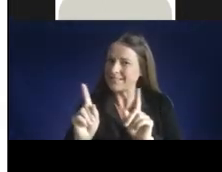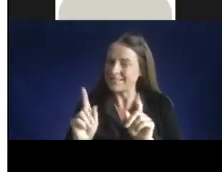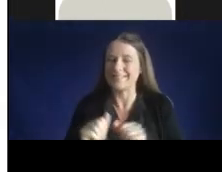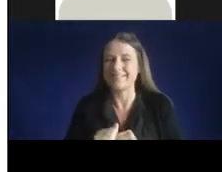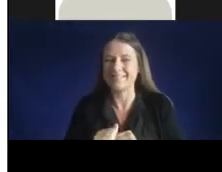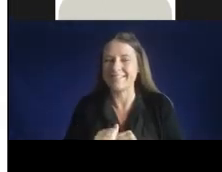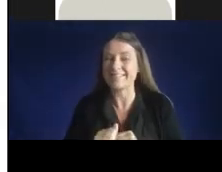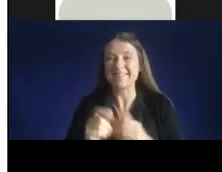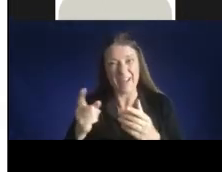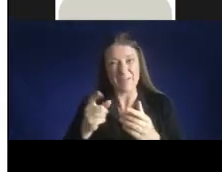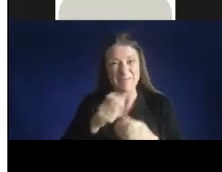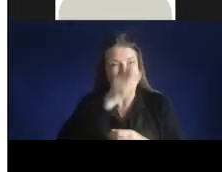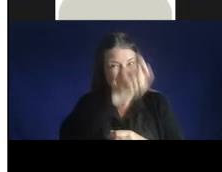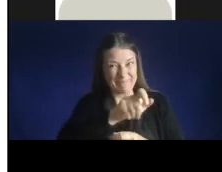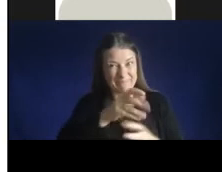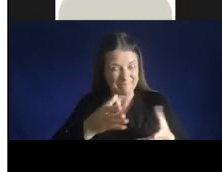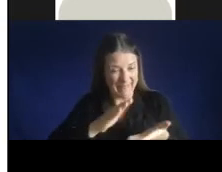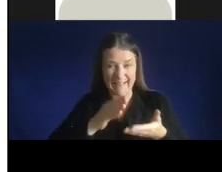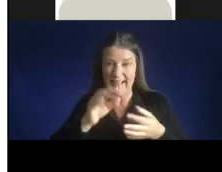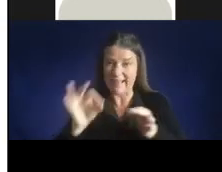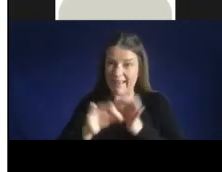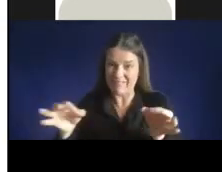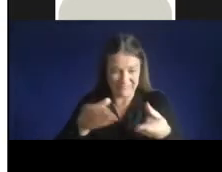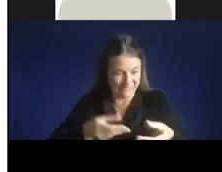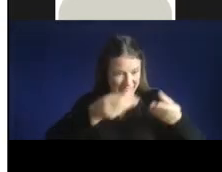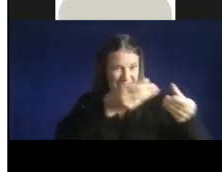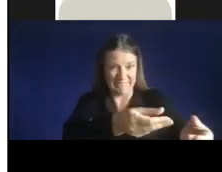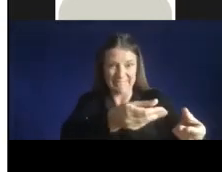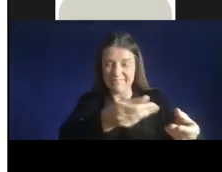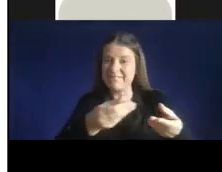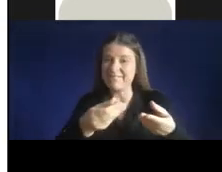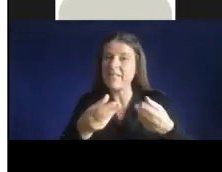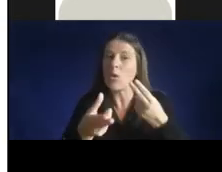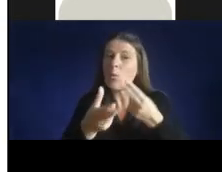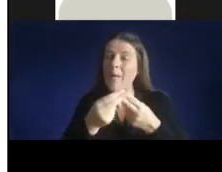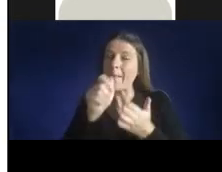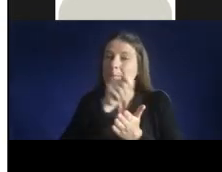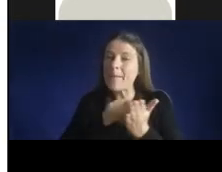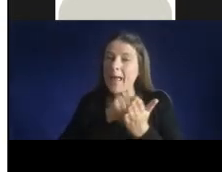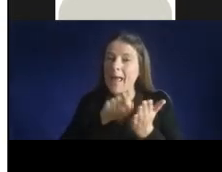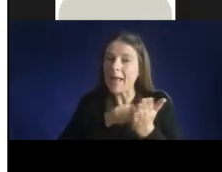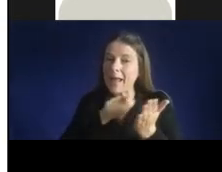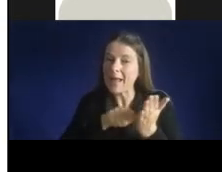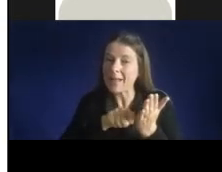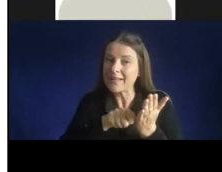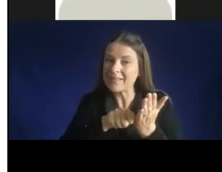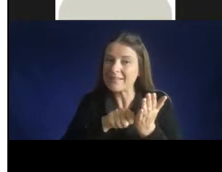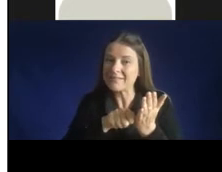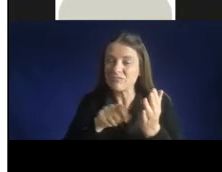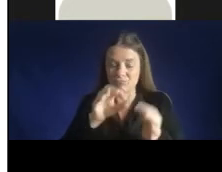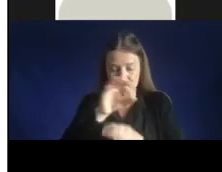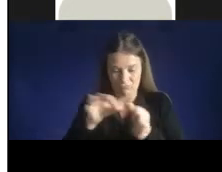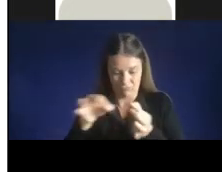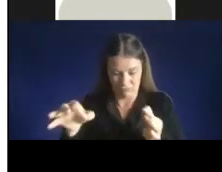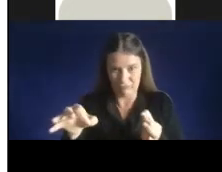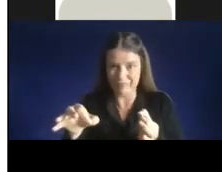presented as a gift in a box, tied with a pen and hand-bound, not only for